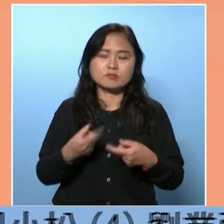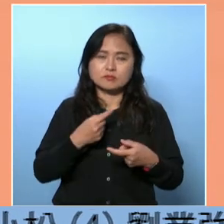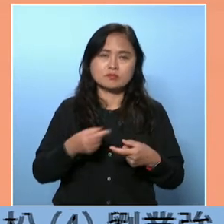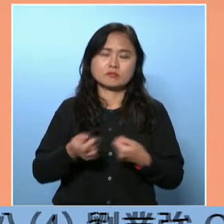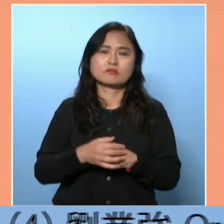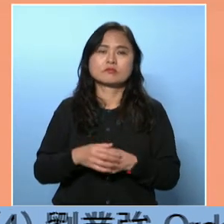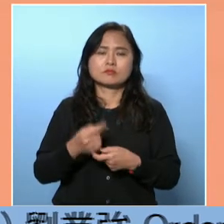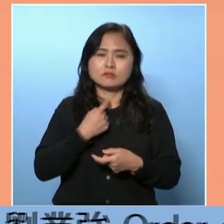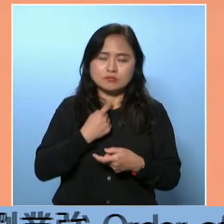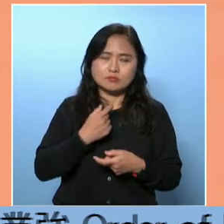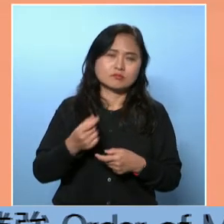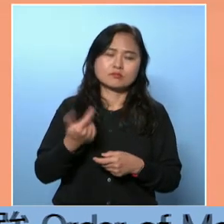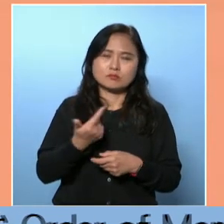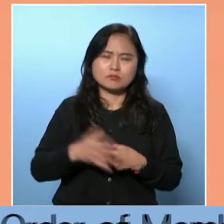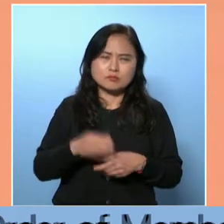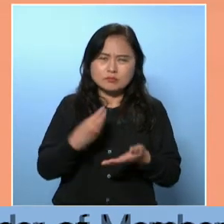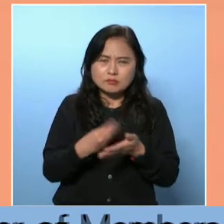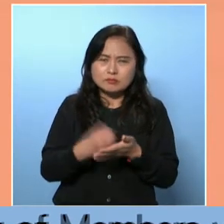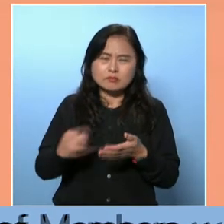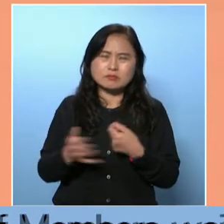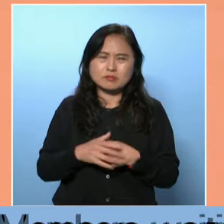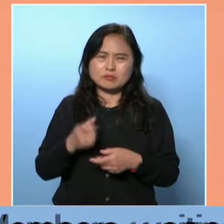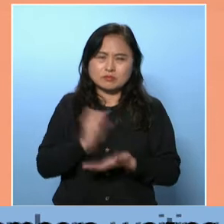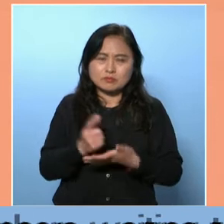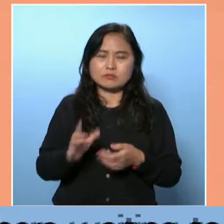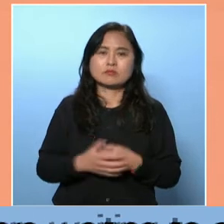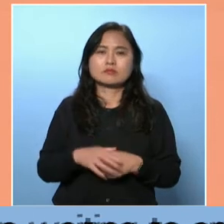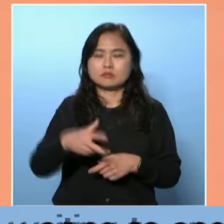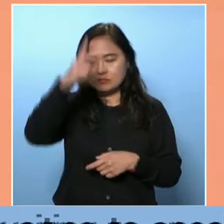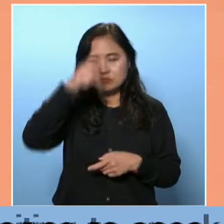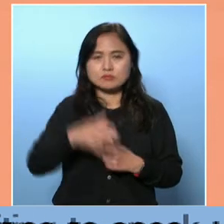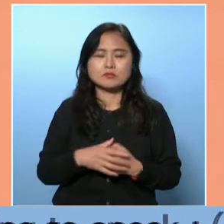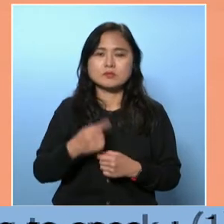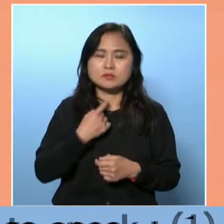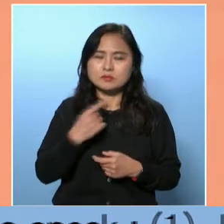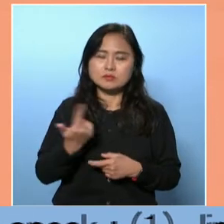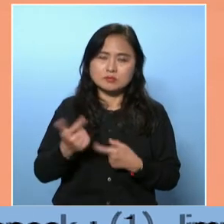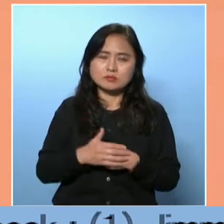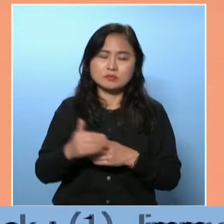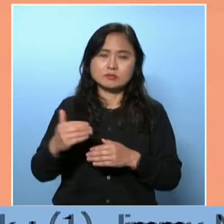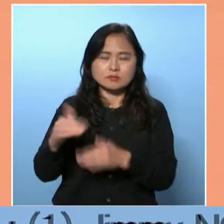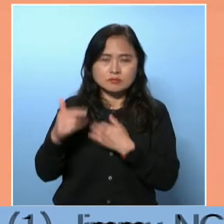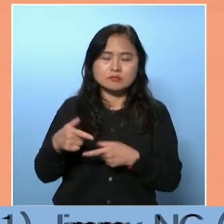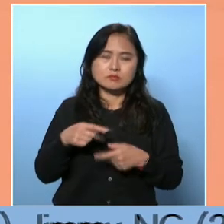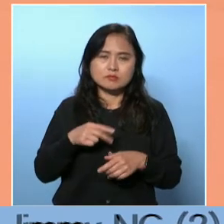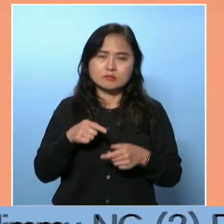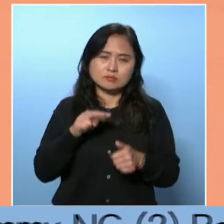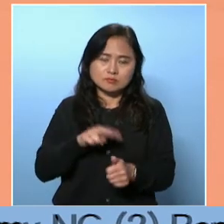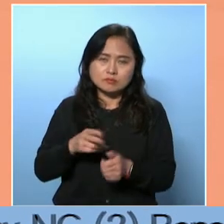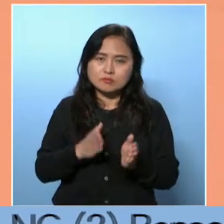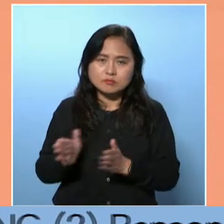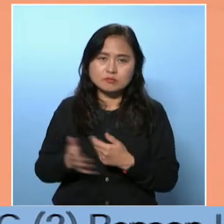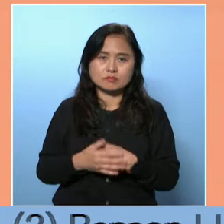is a greater and greater demand for RAT kits. It is difficult for members of the public to buy them, and